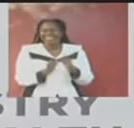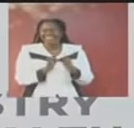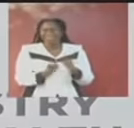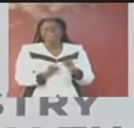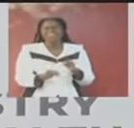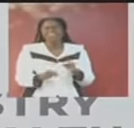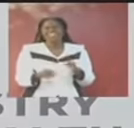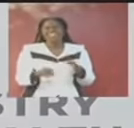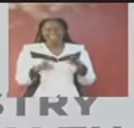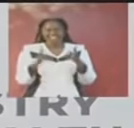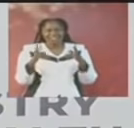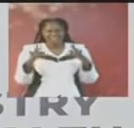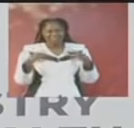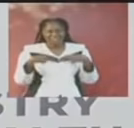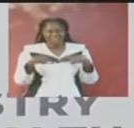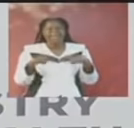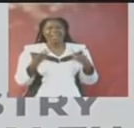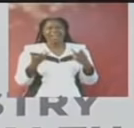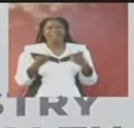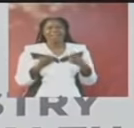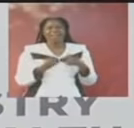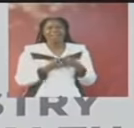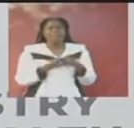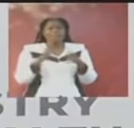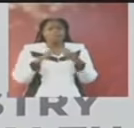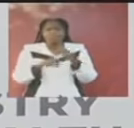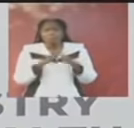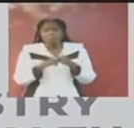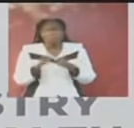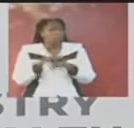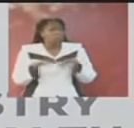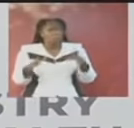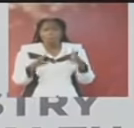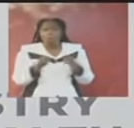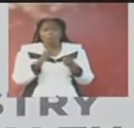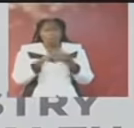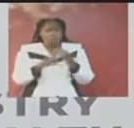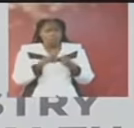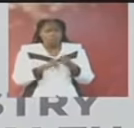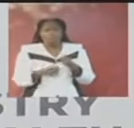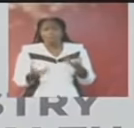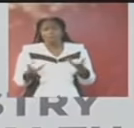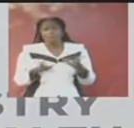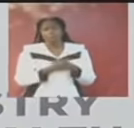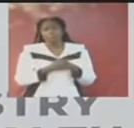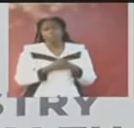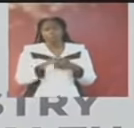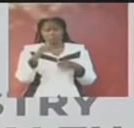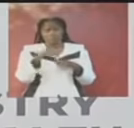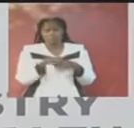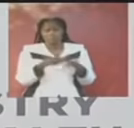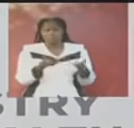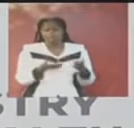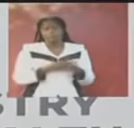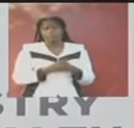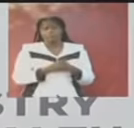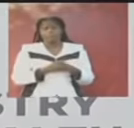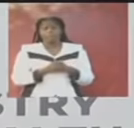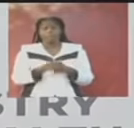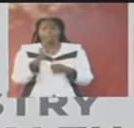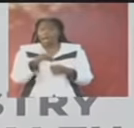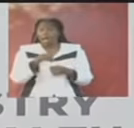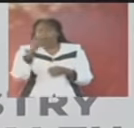not want to have any sort of problems within the neighborhood. I neglected to mention another factor that is